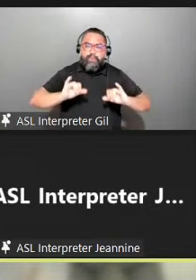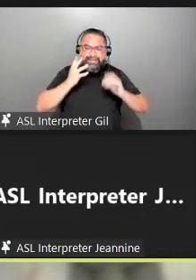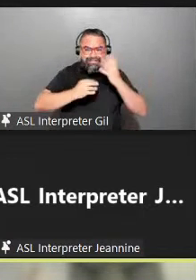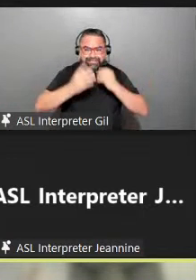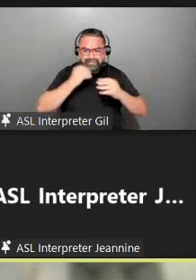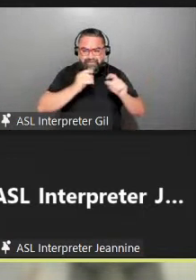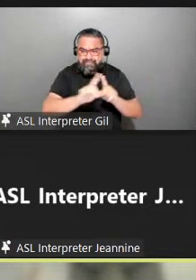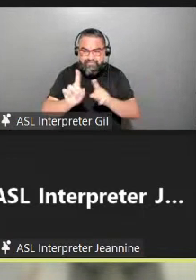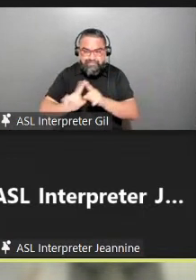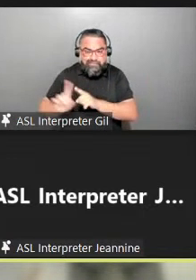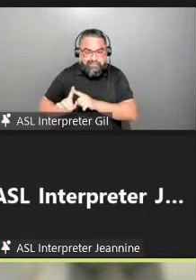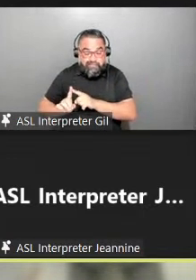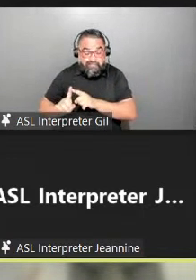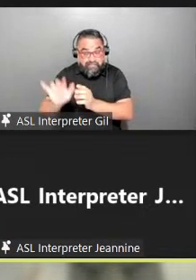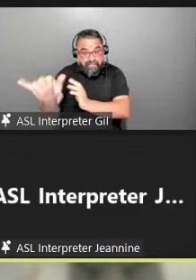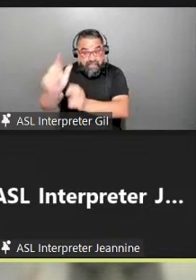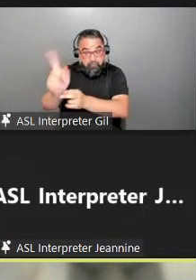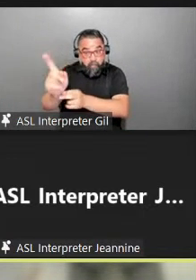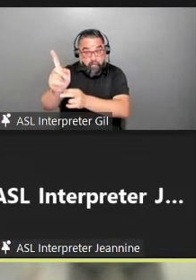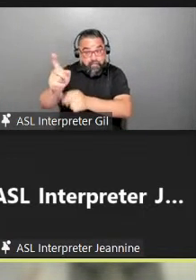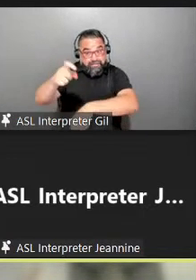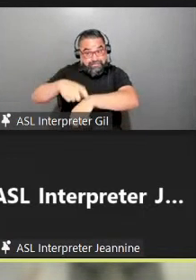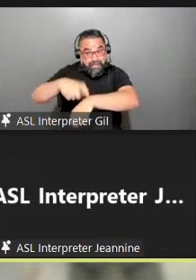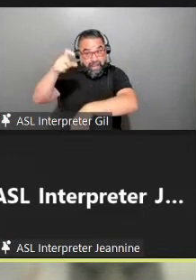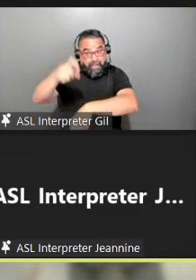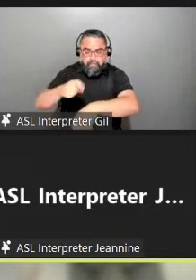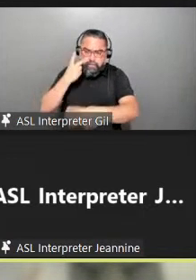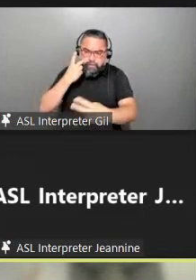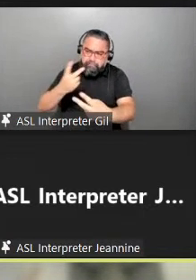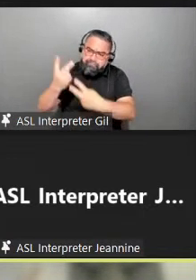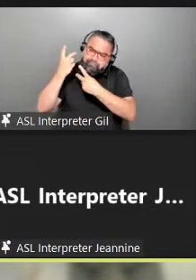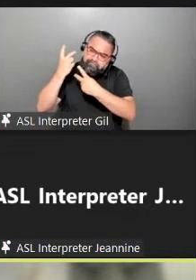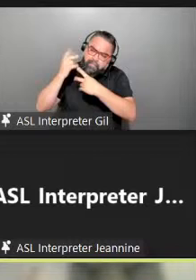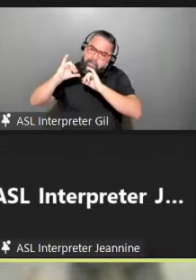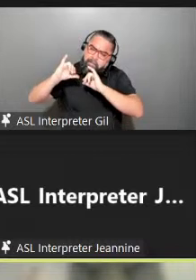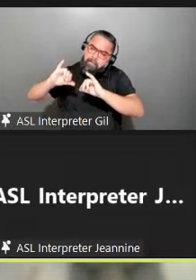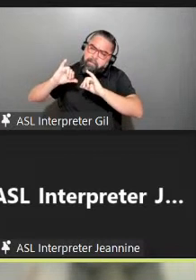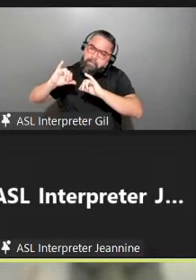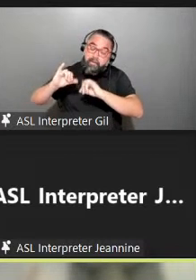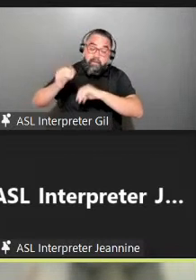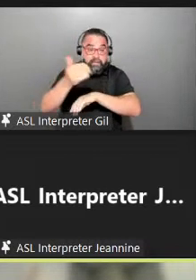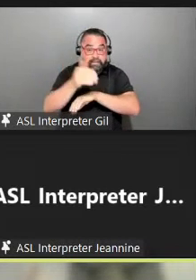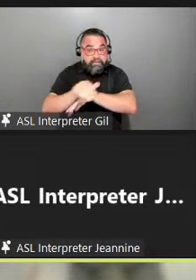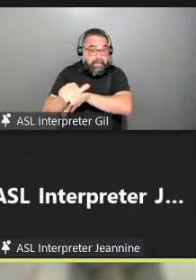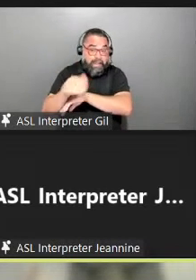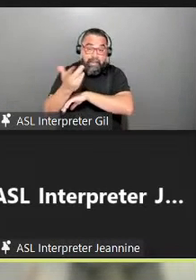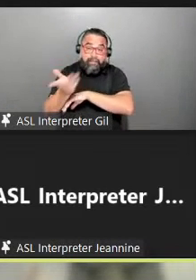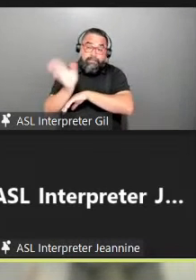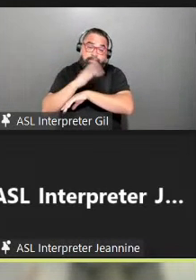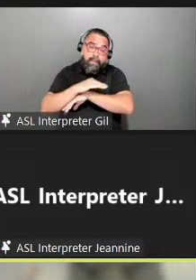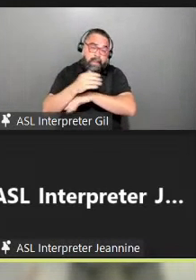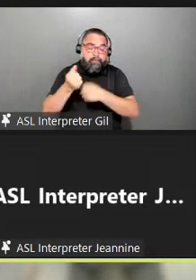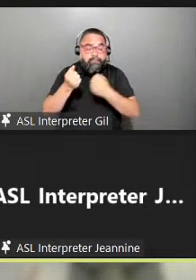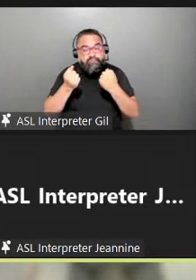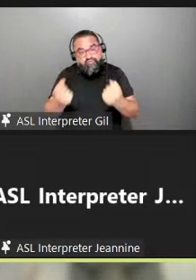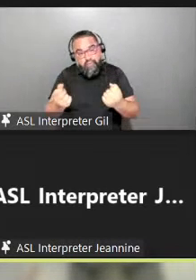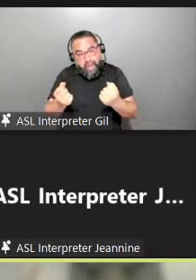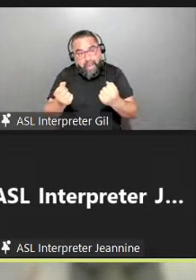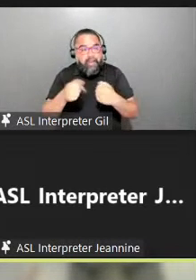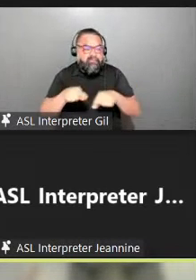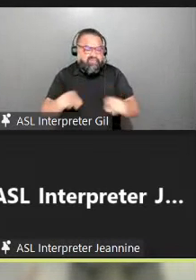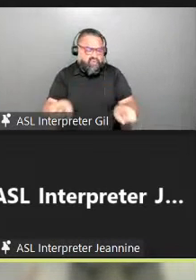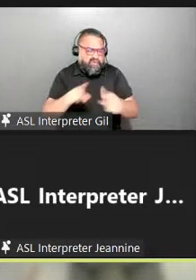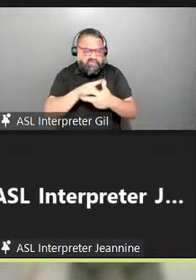that moment in time, whether it was in night, morning, driving, wherever it might have been, that you experienced a